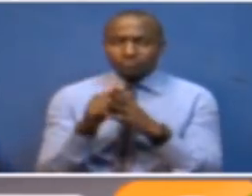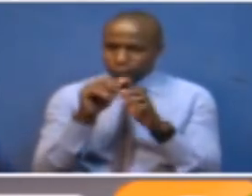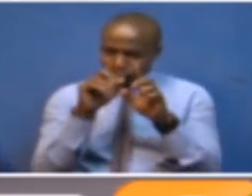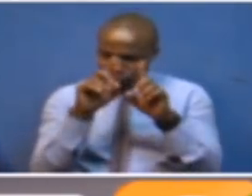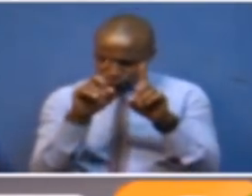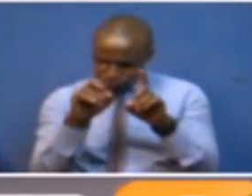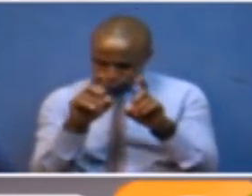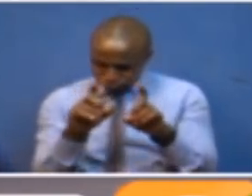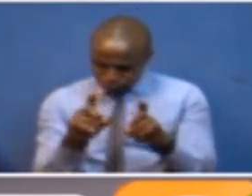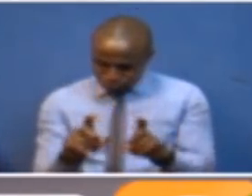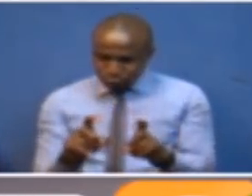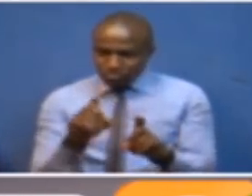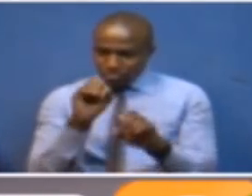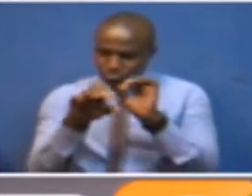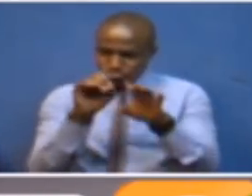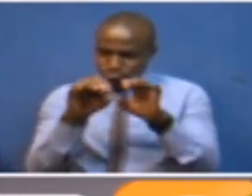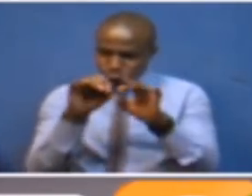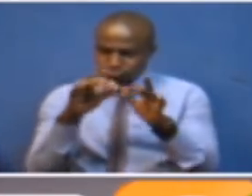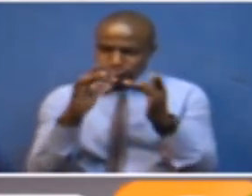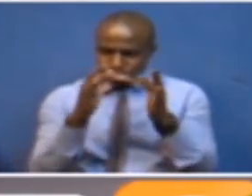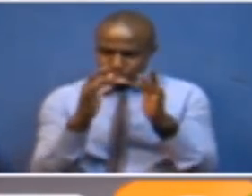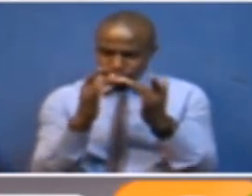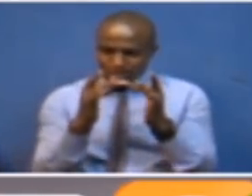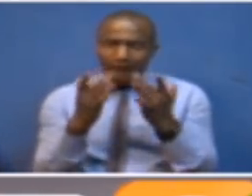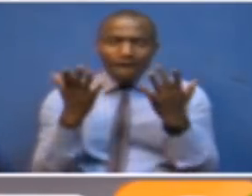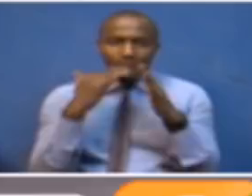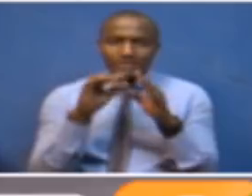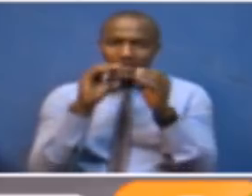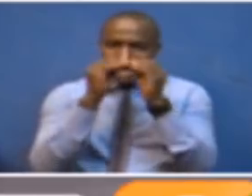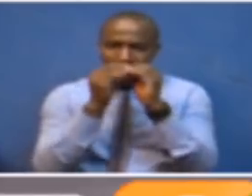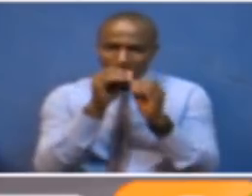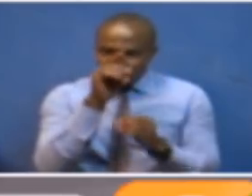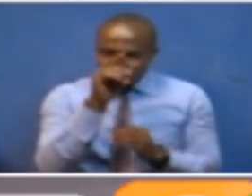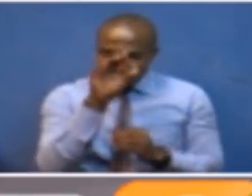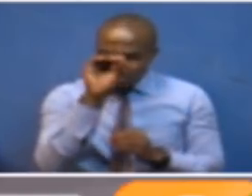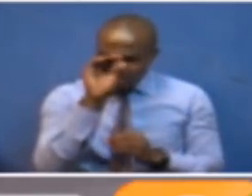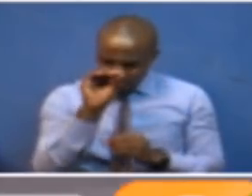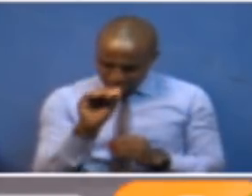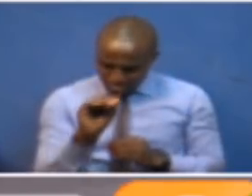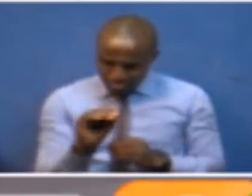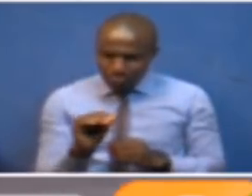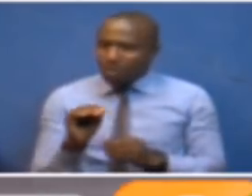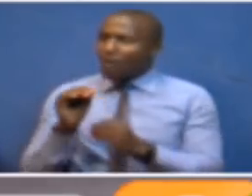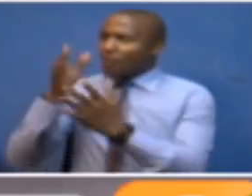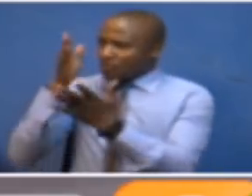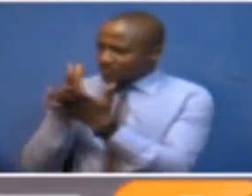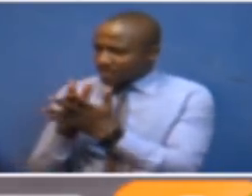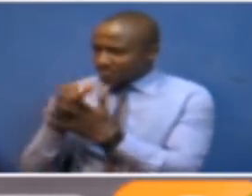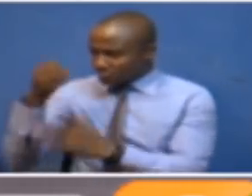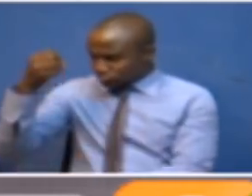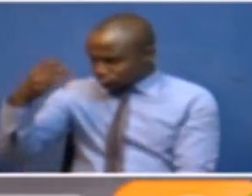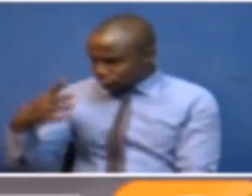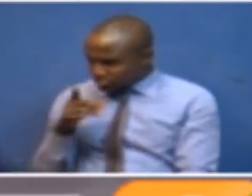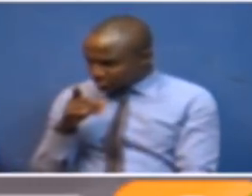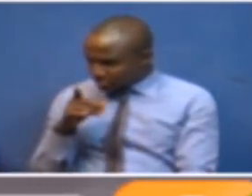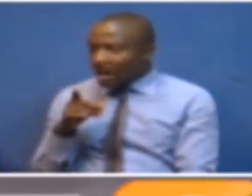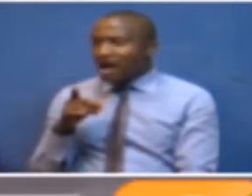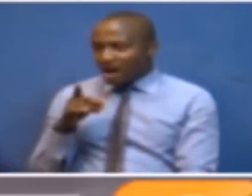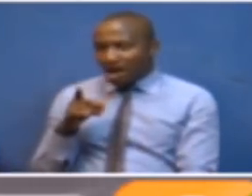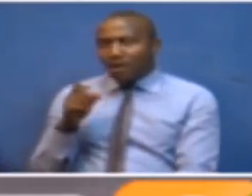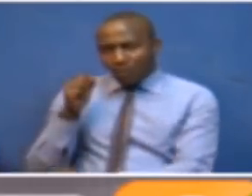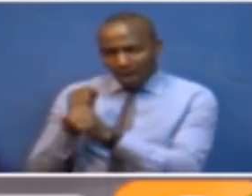process online, they take the registration numbers of all of these consultants and make sure that, one, they are certified to do their work,